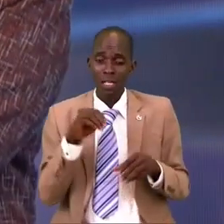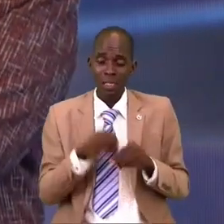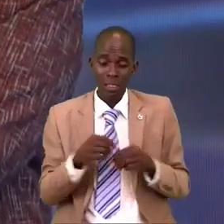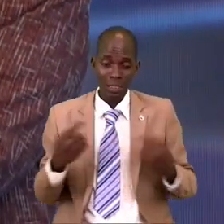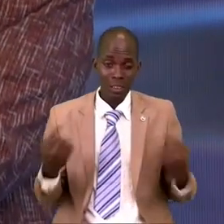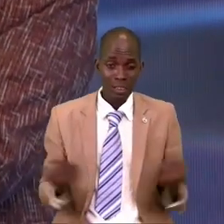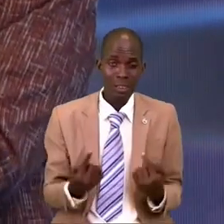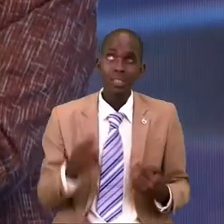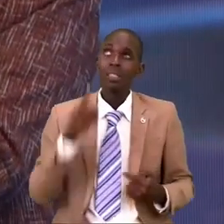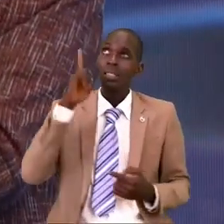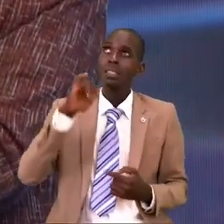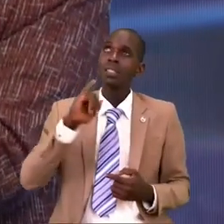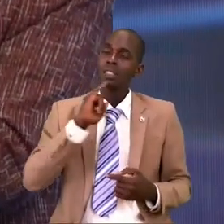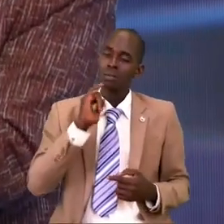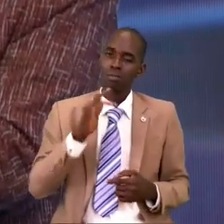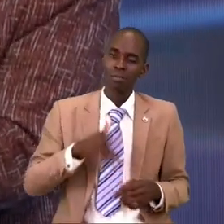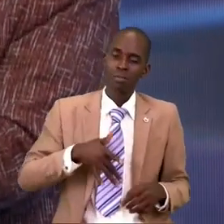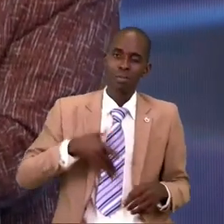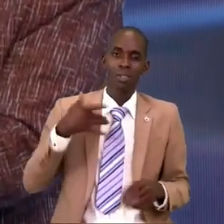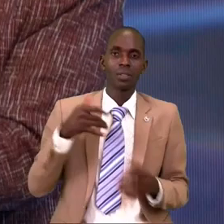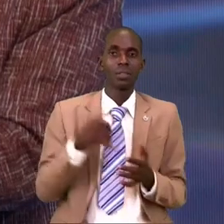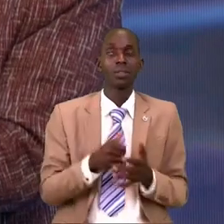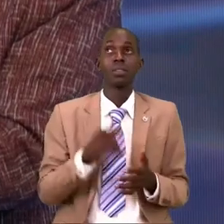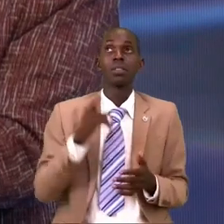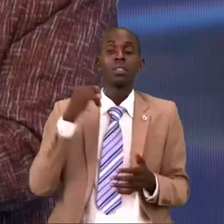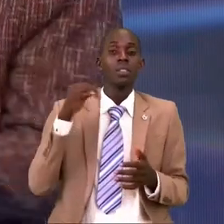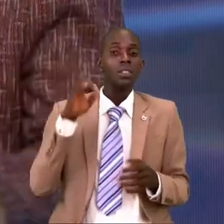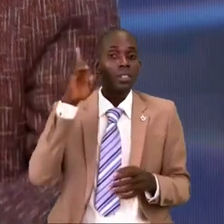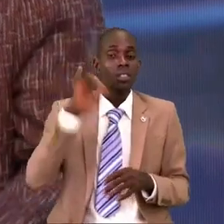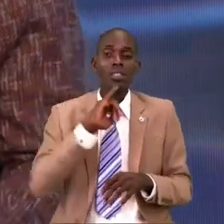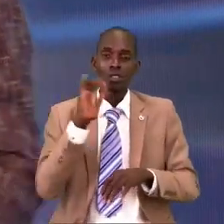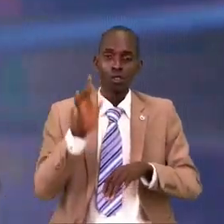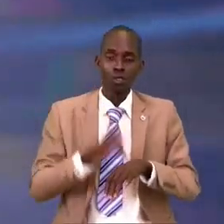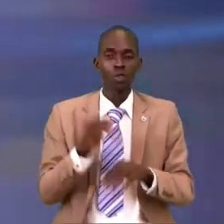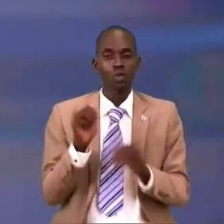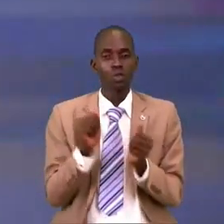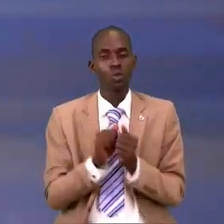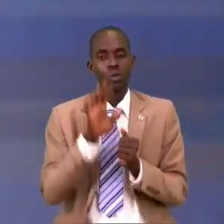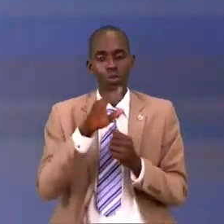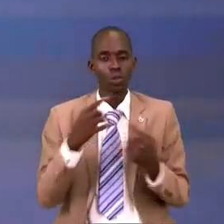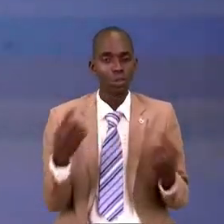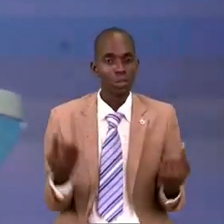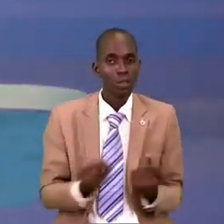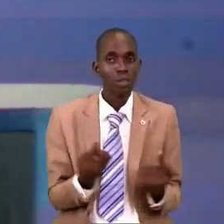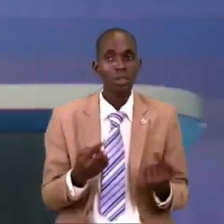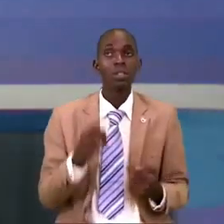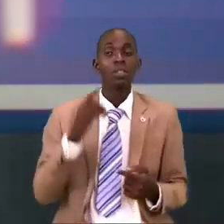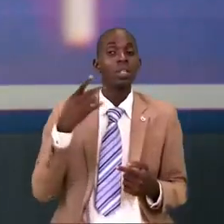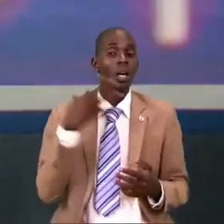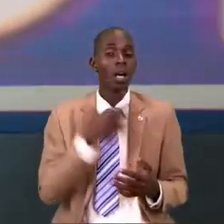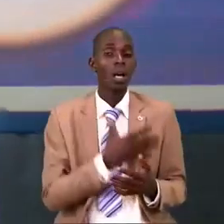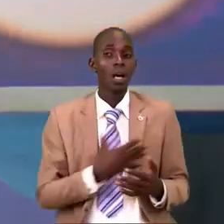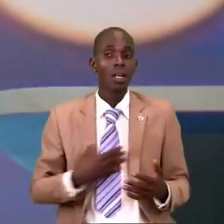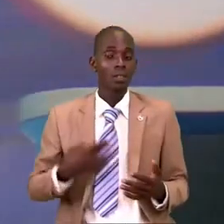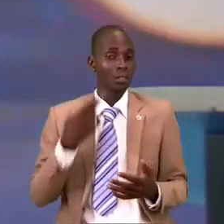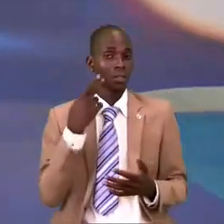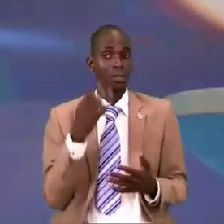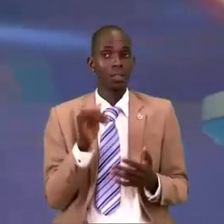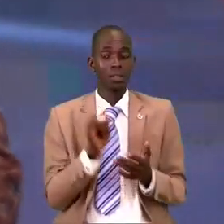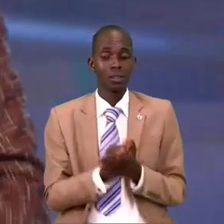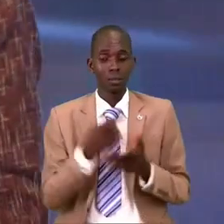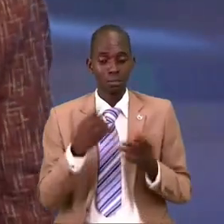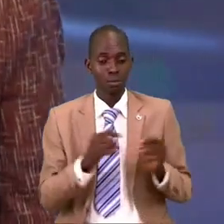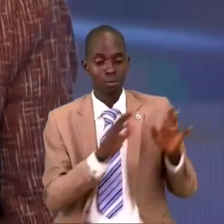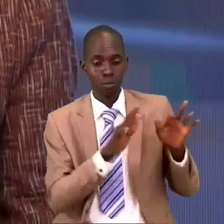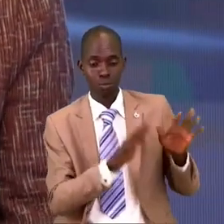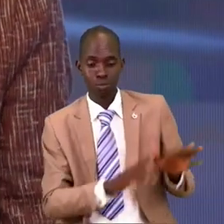stream of your sin, like a sea, like a river, is driving you and sweeping you